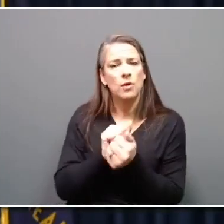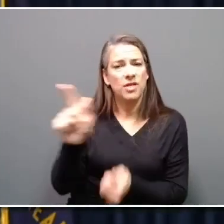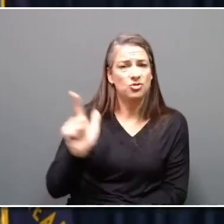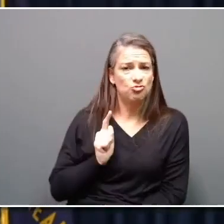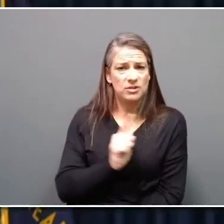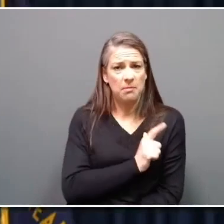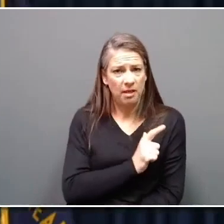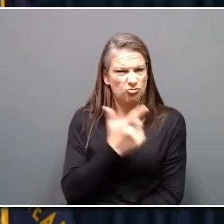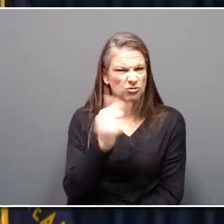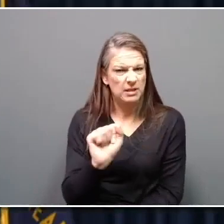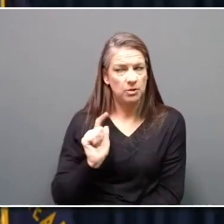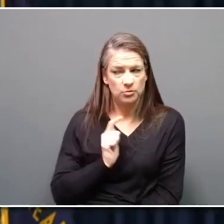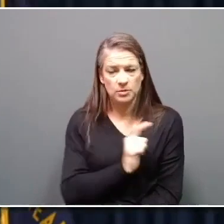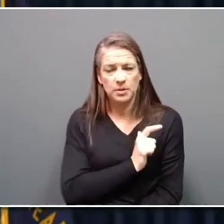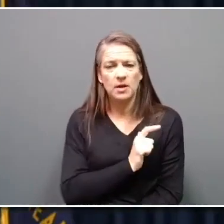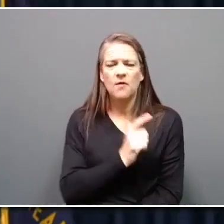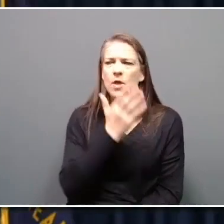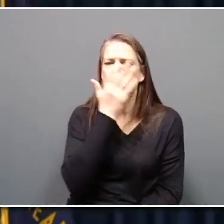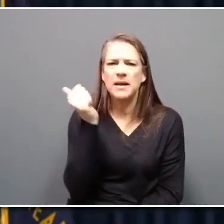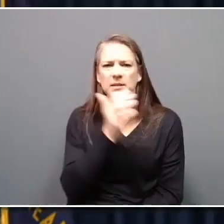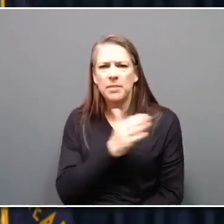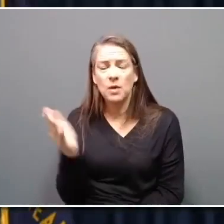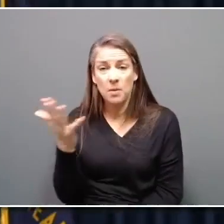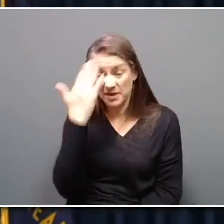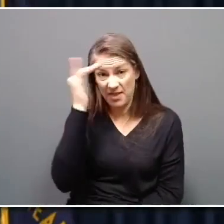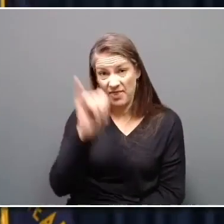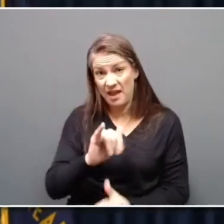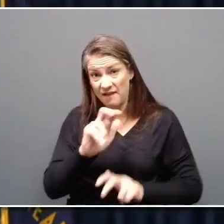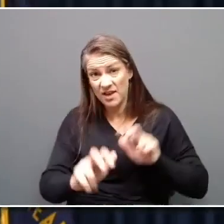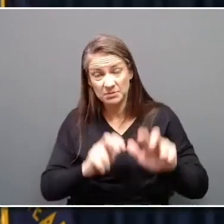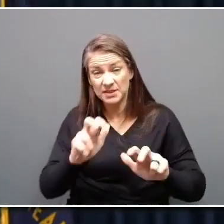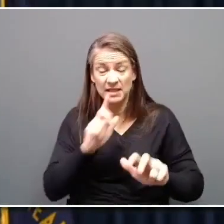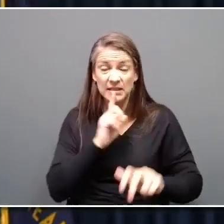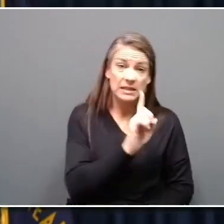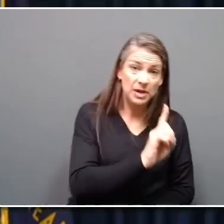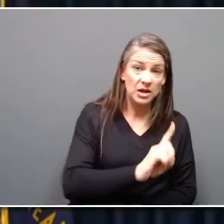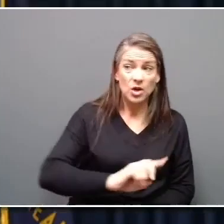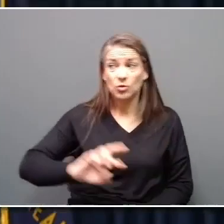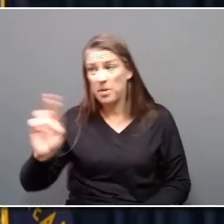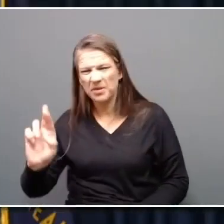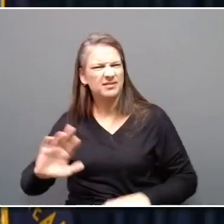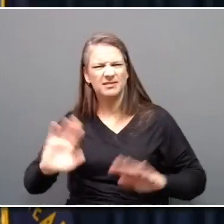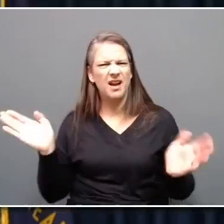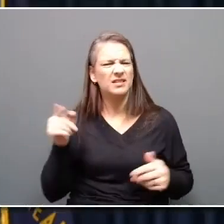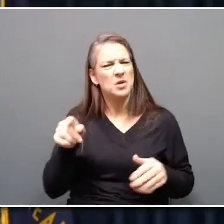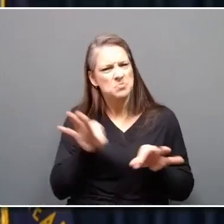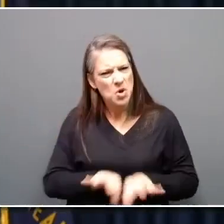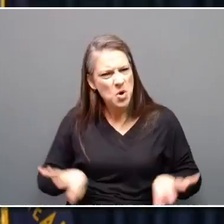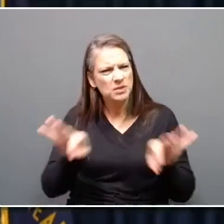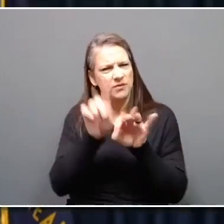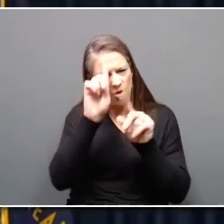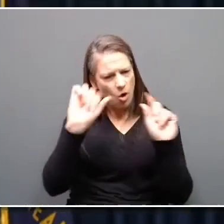passed possible, because at the end of the day, these investments aren't red or blue, D or R, they're just important to moving our families